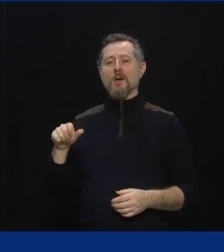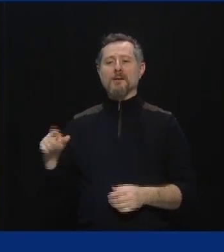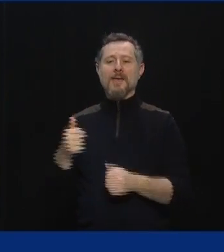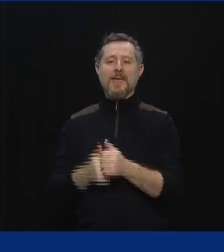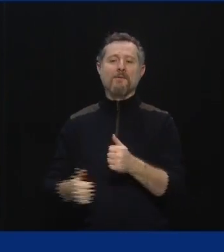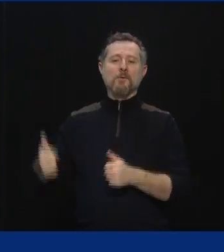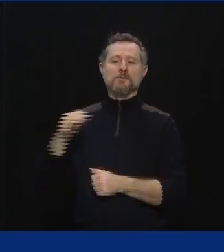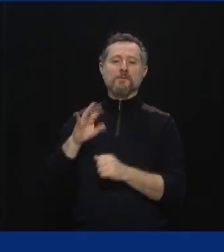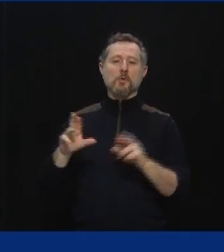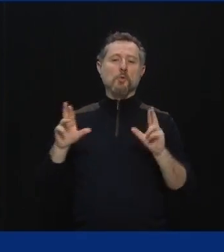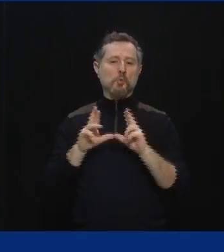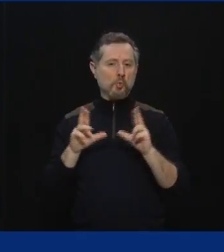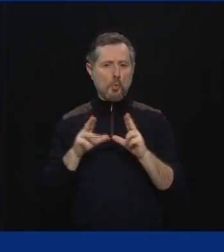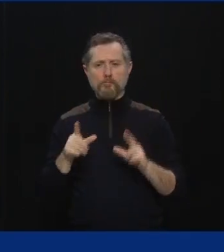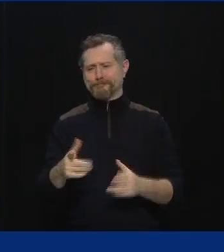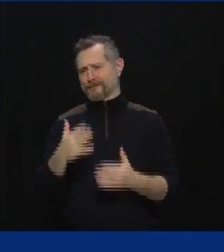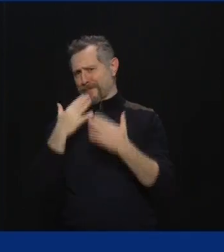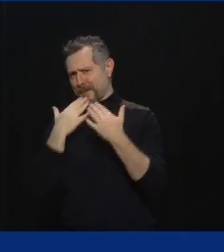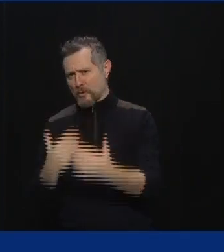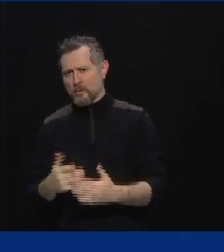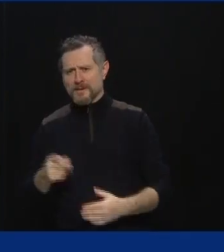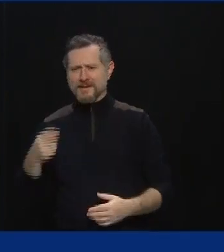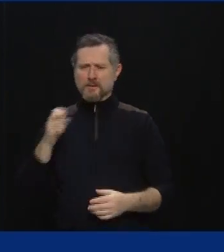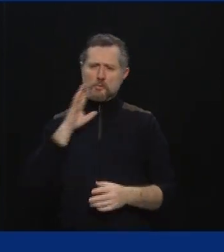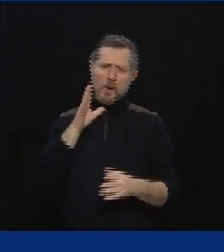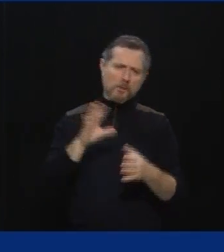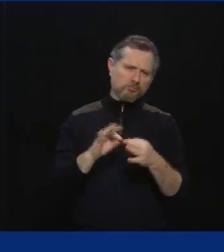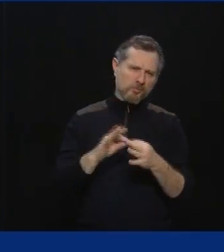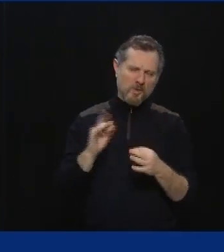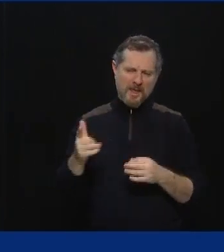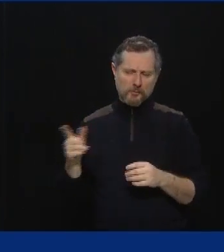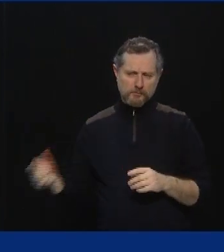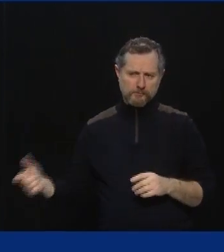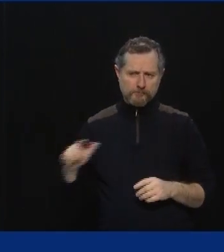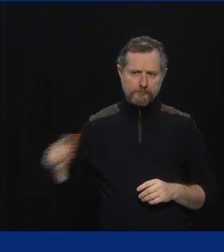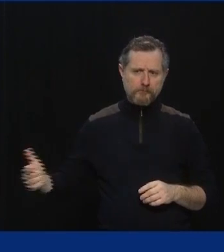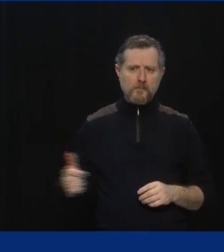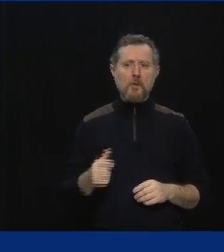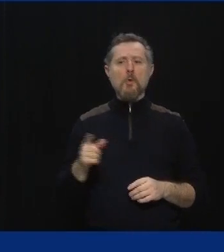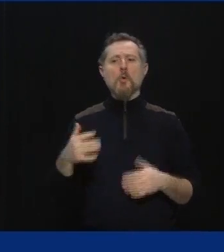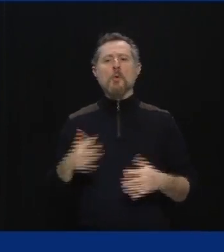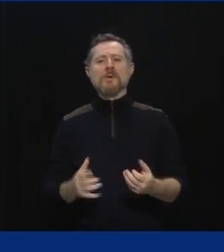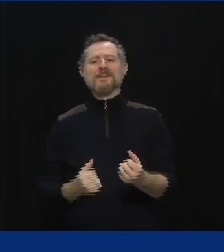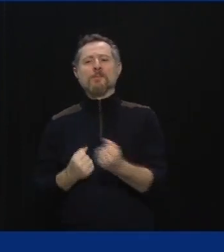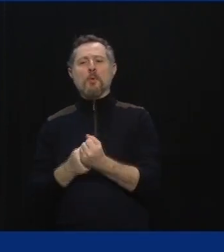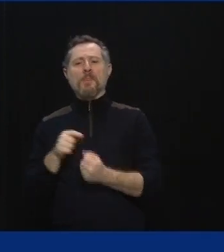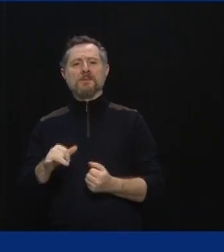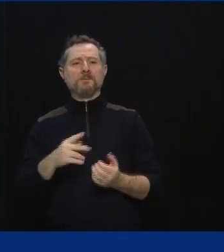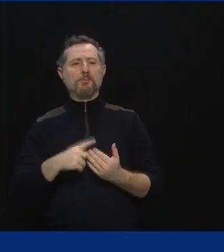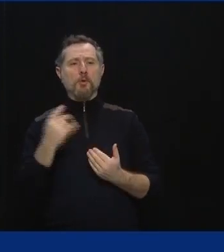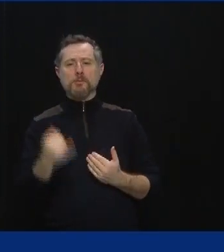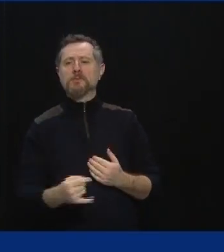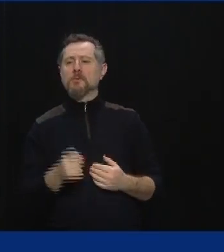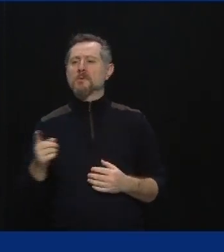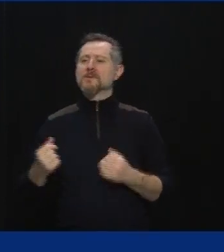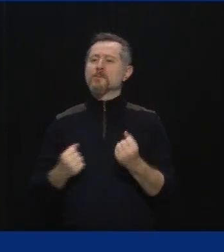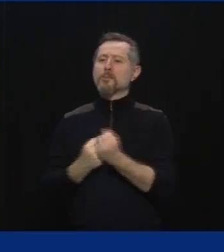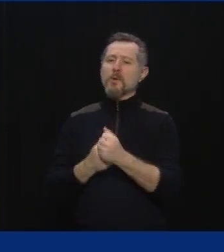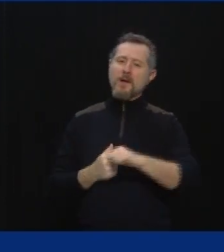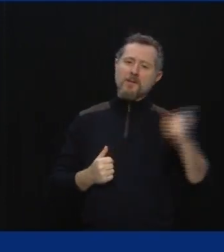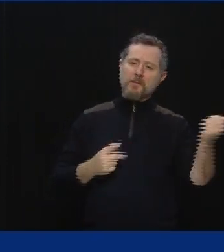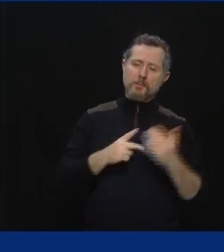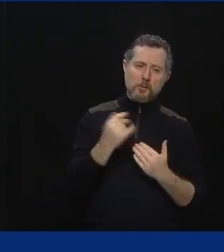Council, who is here with us today and who you'll hear from in a bit, for his enormous support across this project and across other projects.